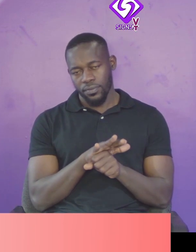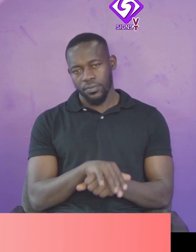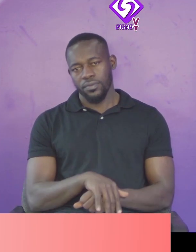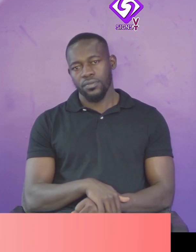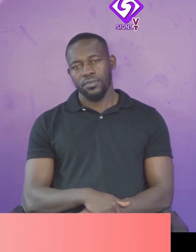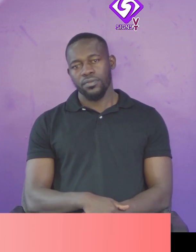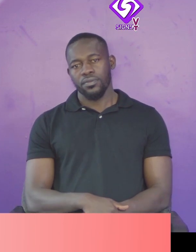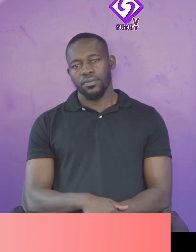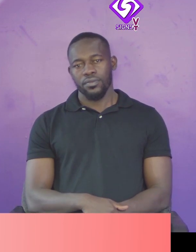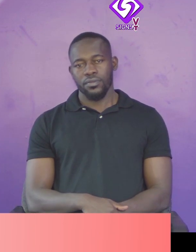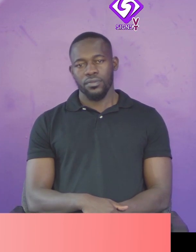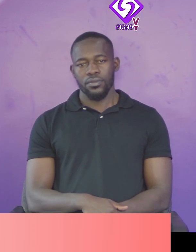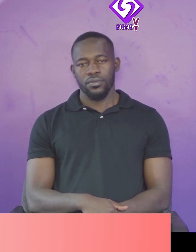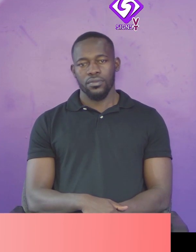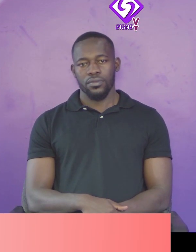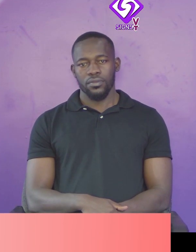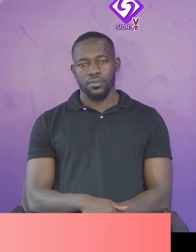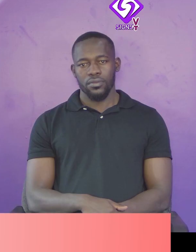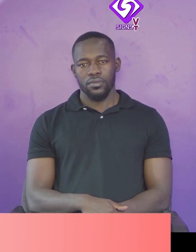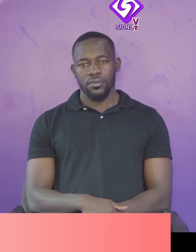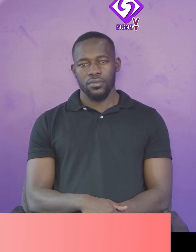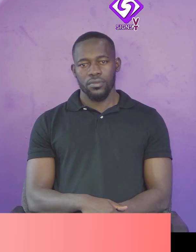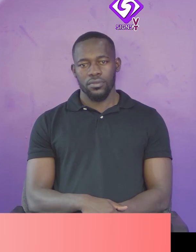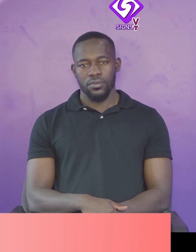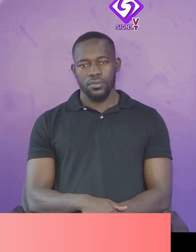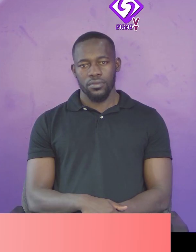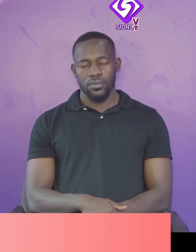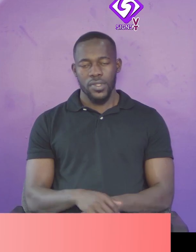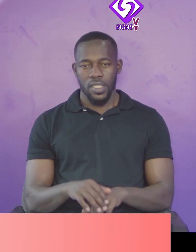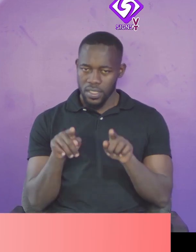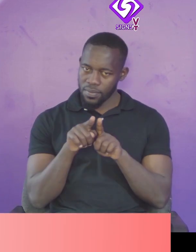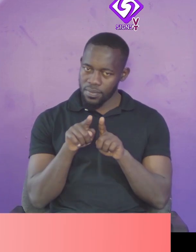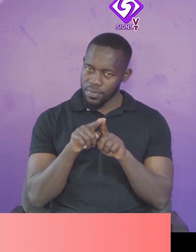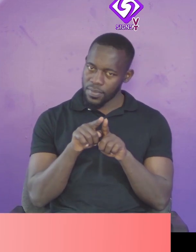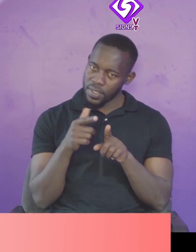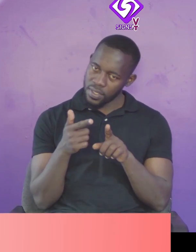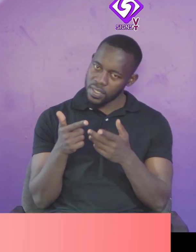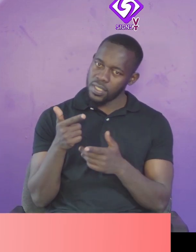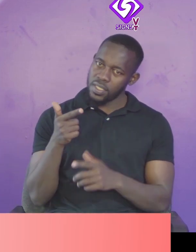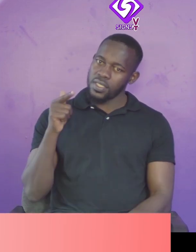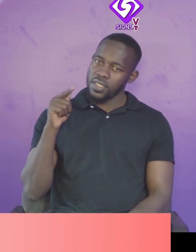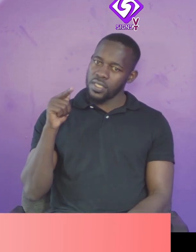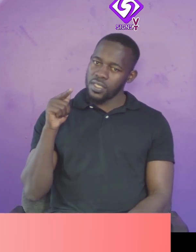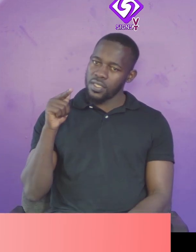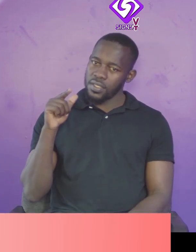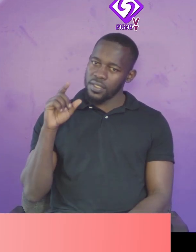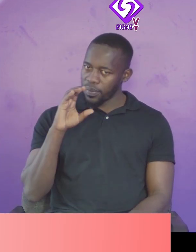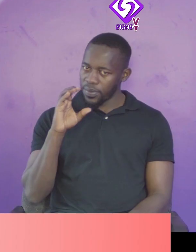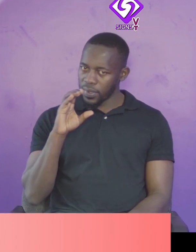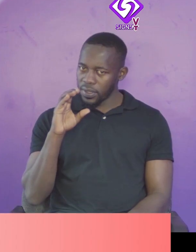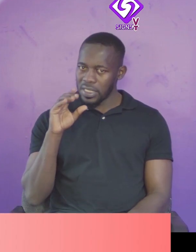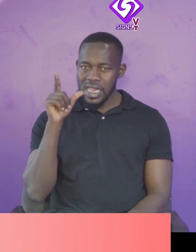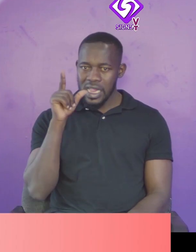in the Premier League. Because even in the Champions League, remember Arsenal has not lost any game. Yeah, sure. Malala, you know you